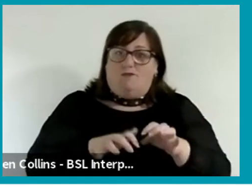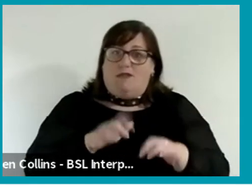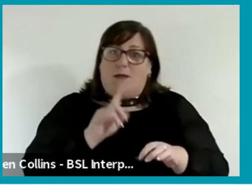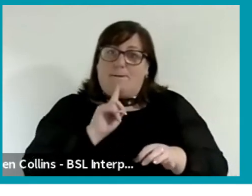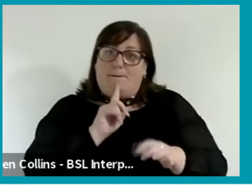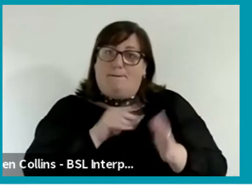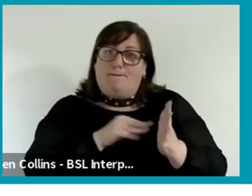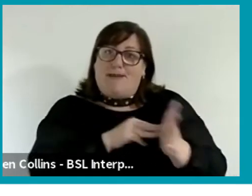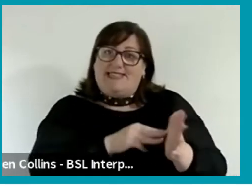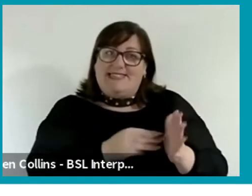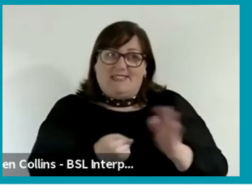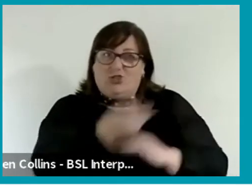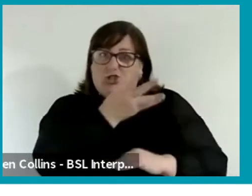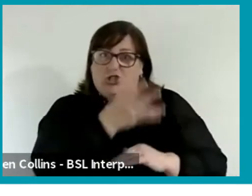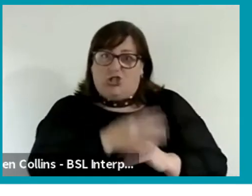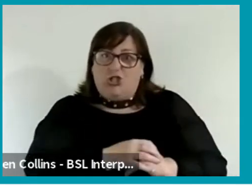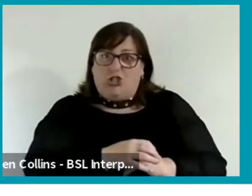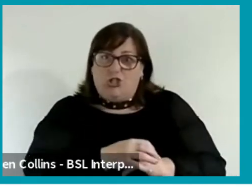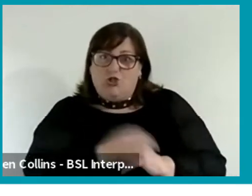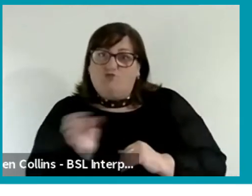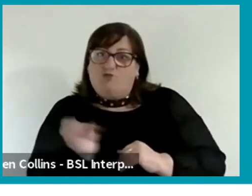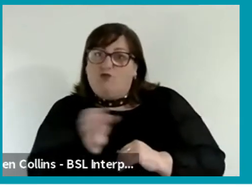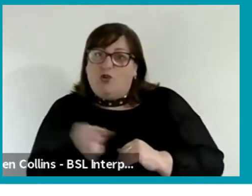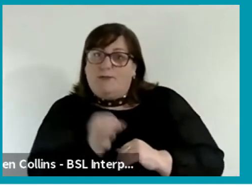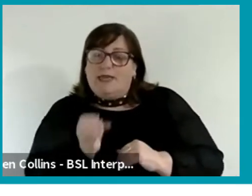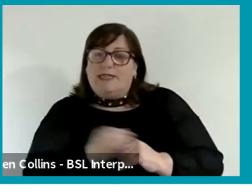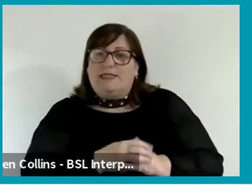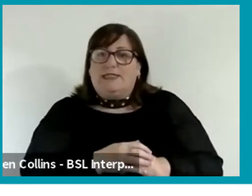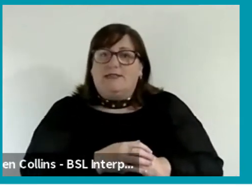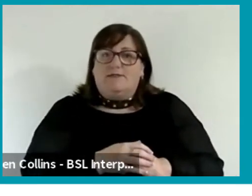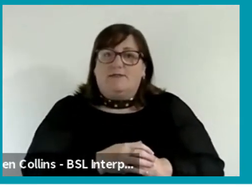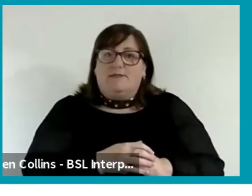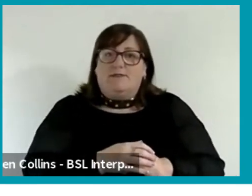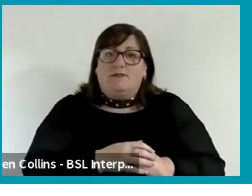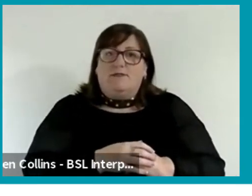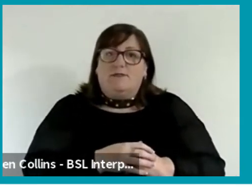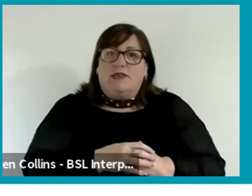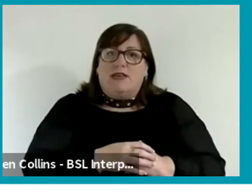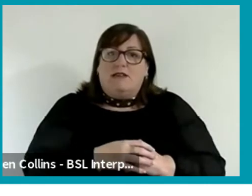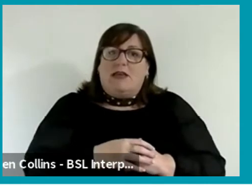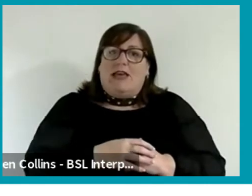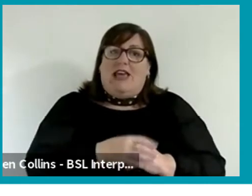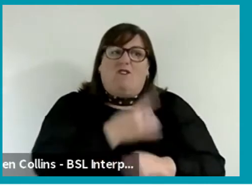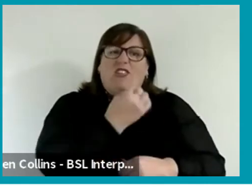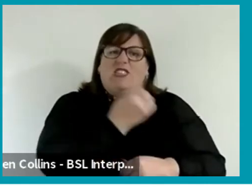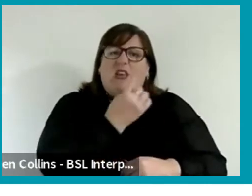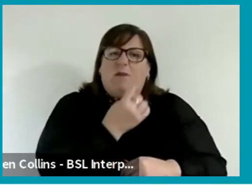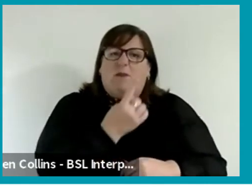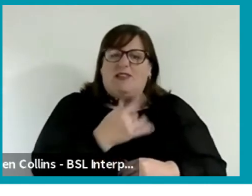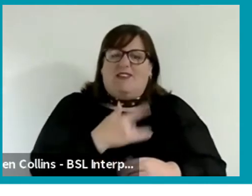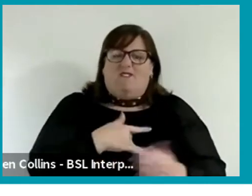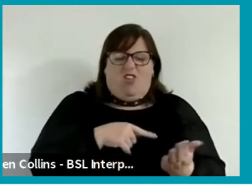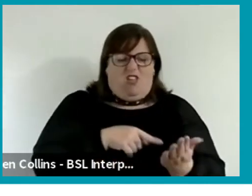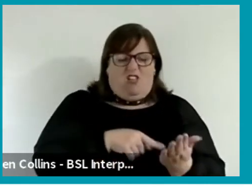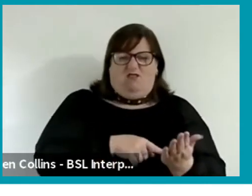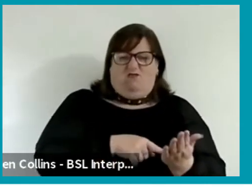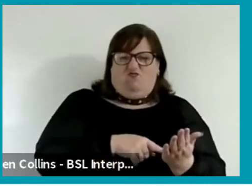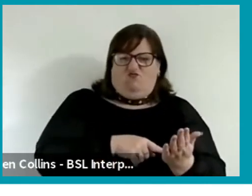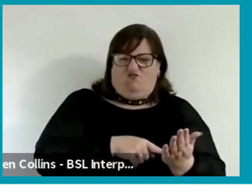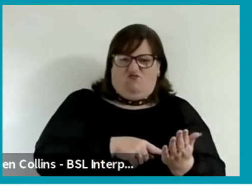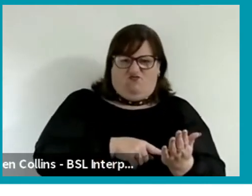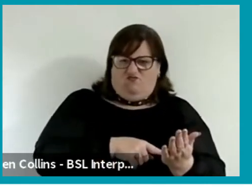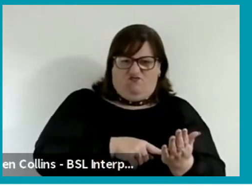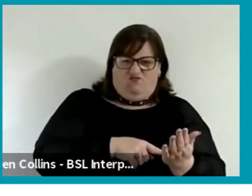I believe if someone wouldn't like to speak to you because of your gaps, because of breaks you